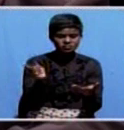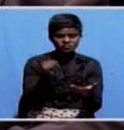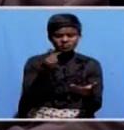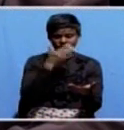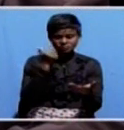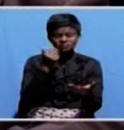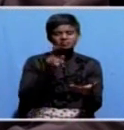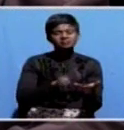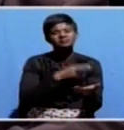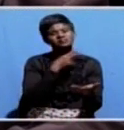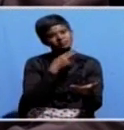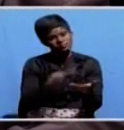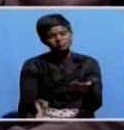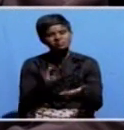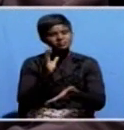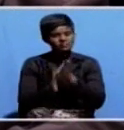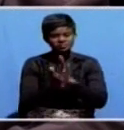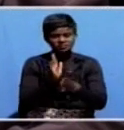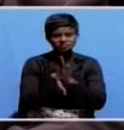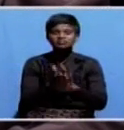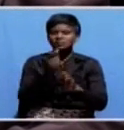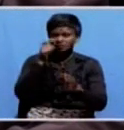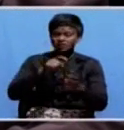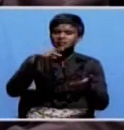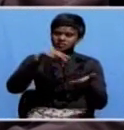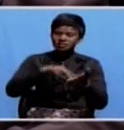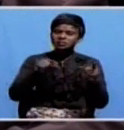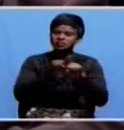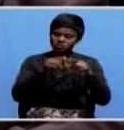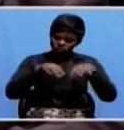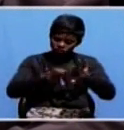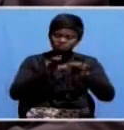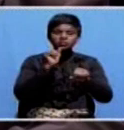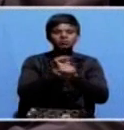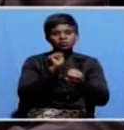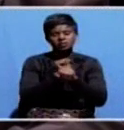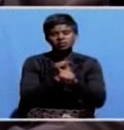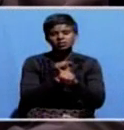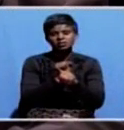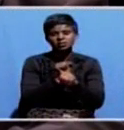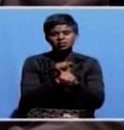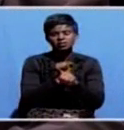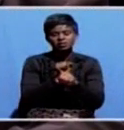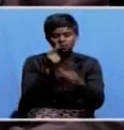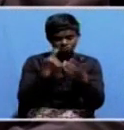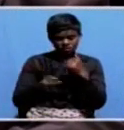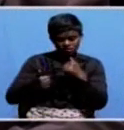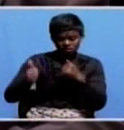don't fall flat on your face. You rise up and continue the journey. And that's what he